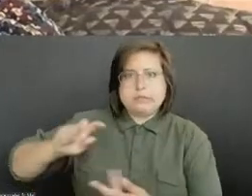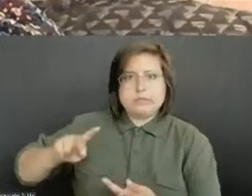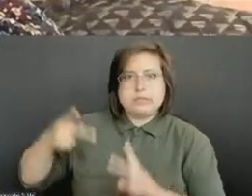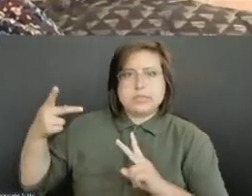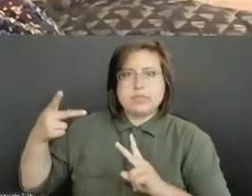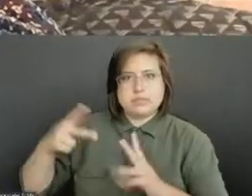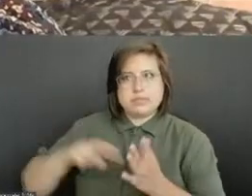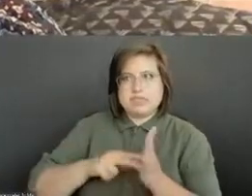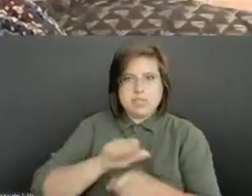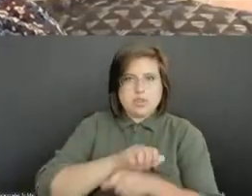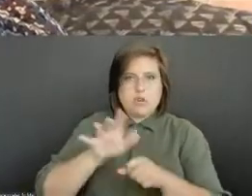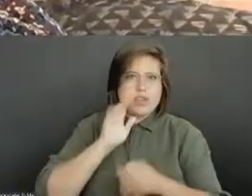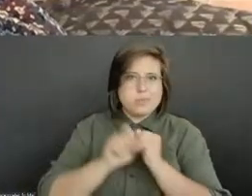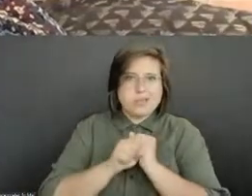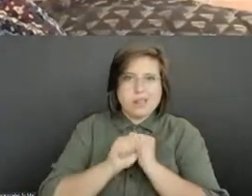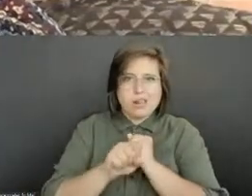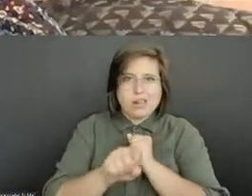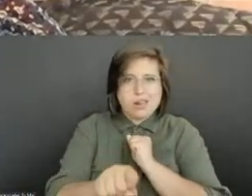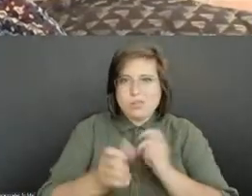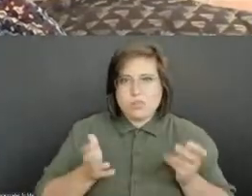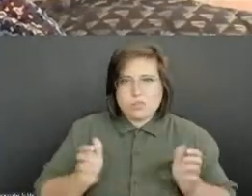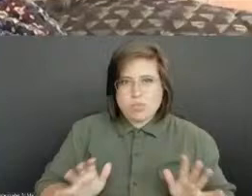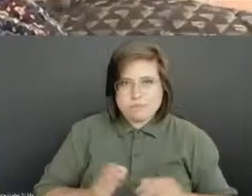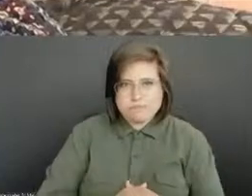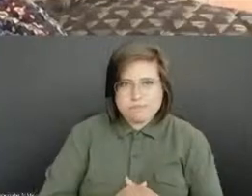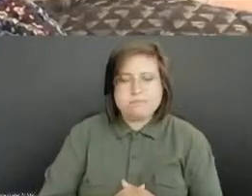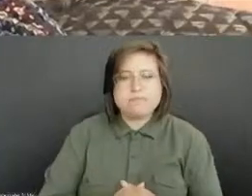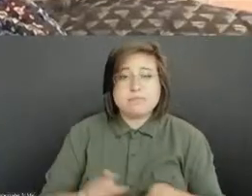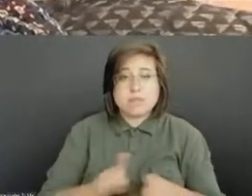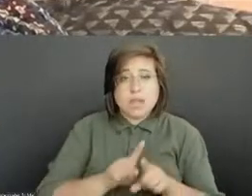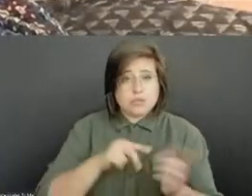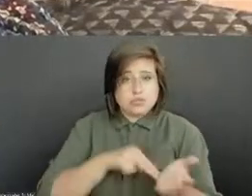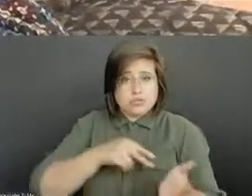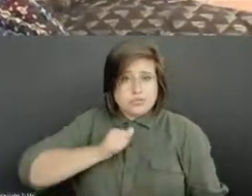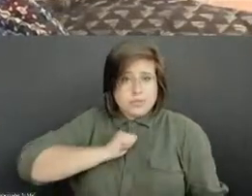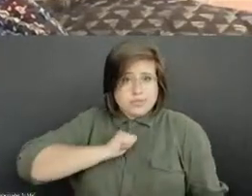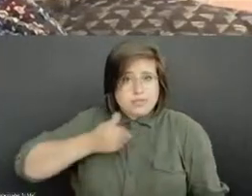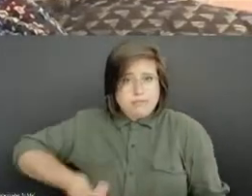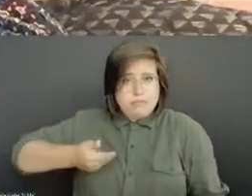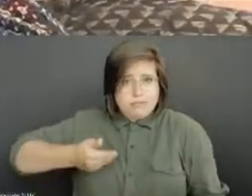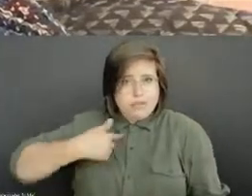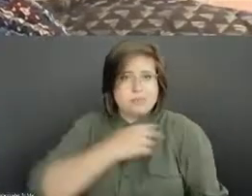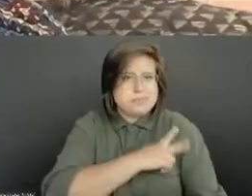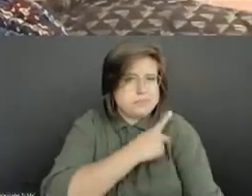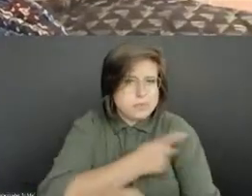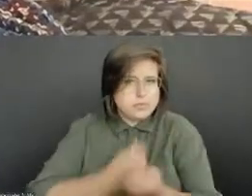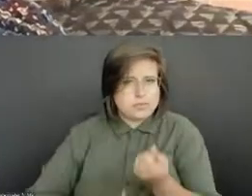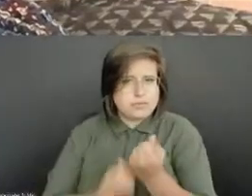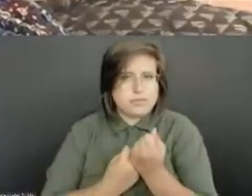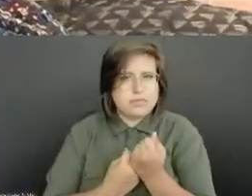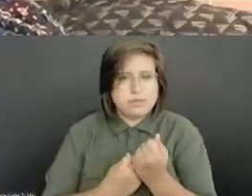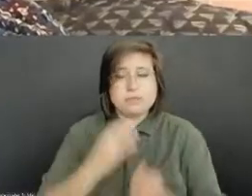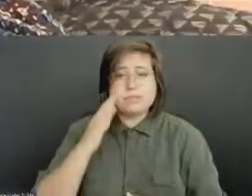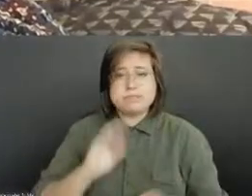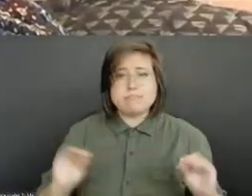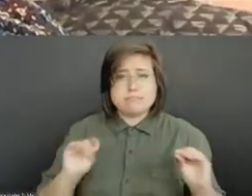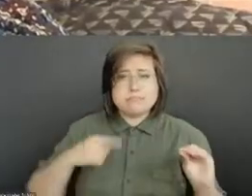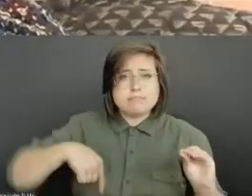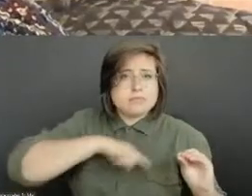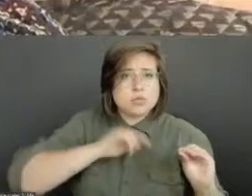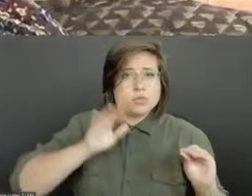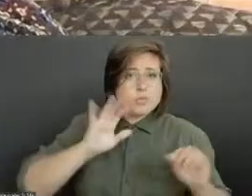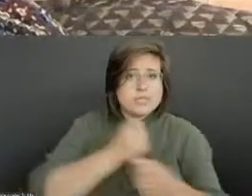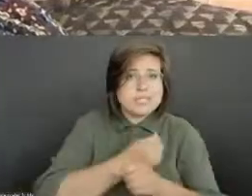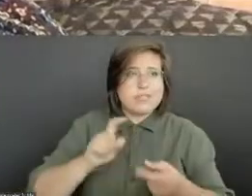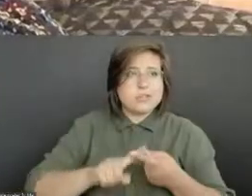pandemic. As a nurse, I'm a patient advocate, and I know that none of us will be safe until all